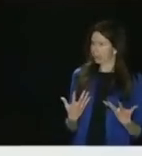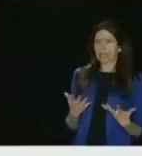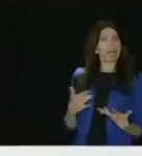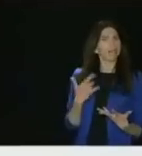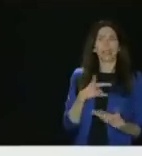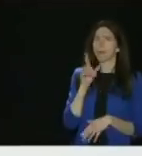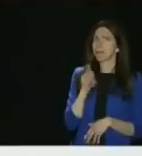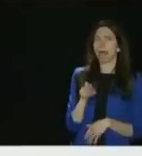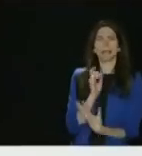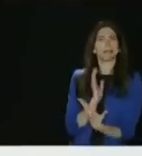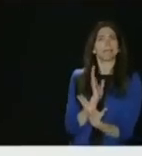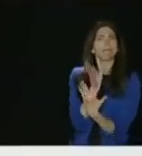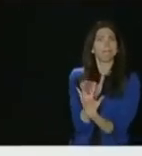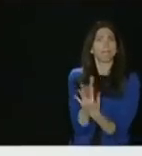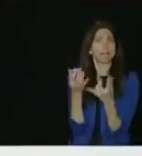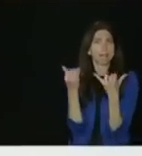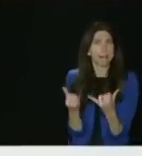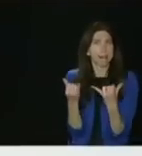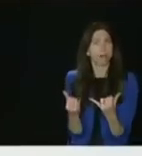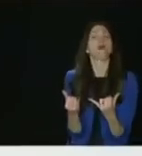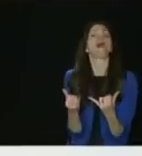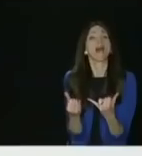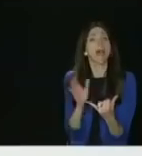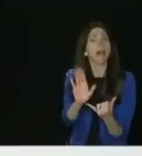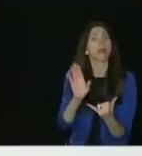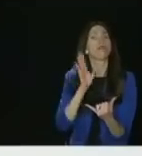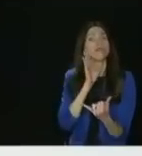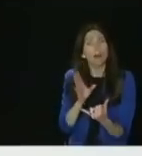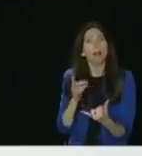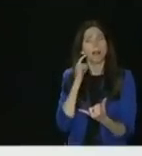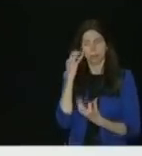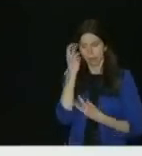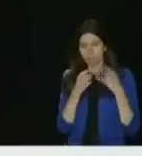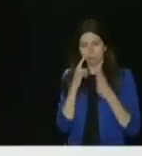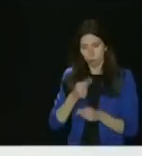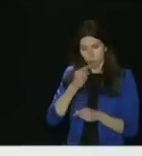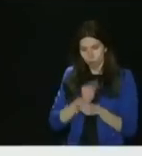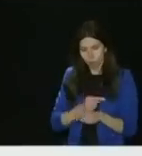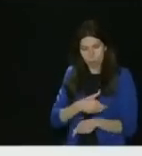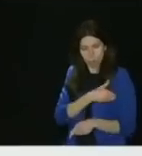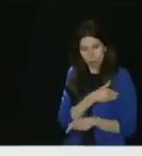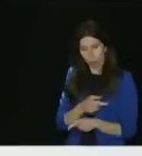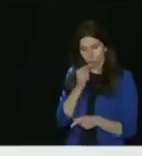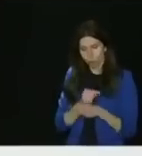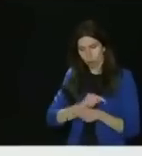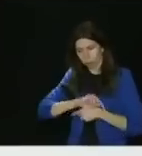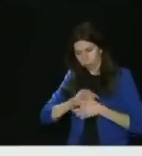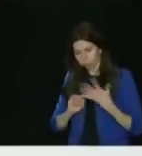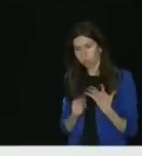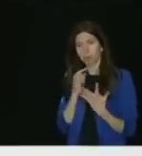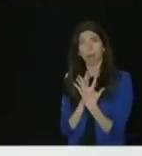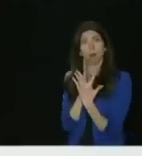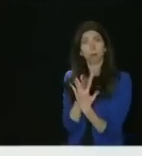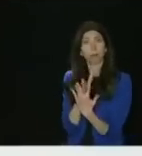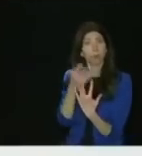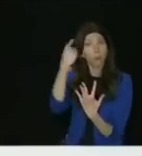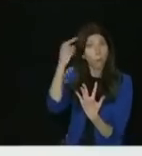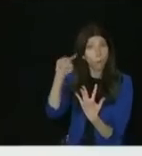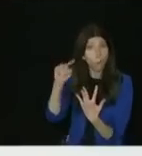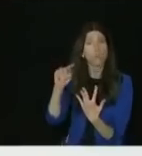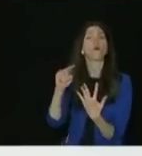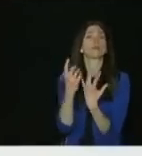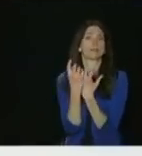reasonable and measured powers in order to resolve this crisis quickly and safely. The Emergencies Act also contains a